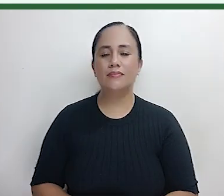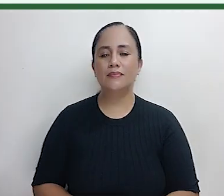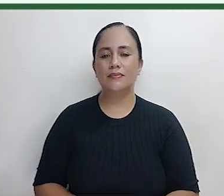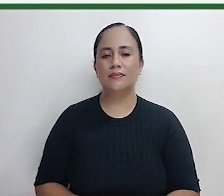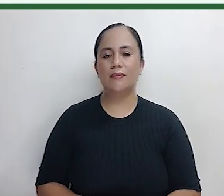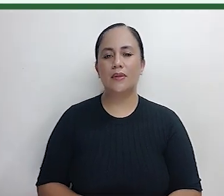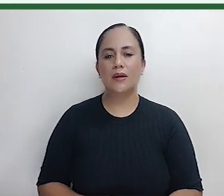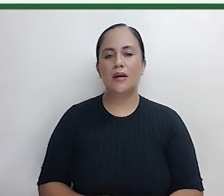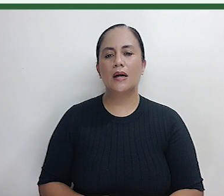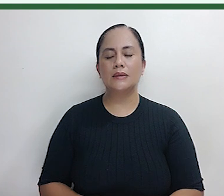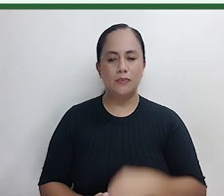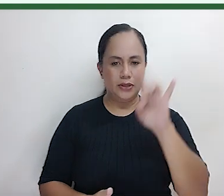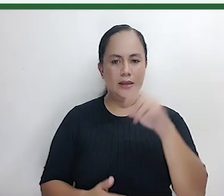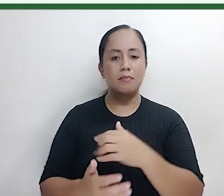R.